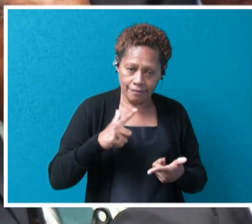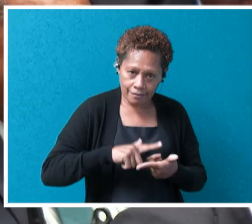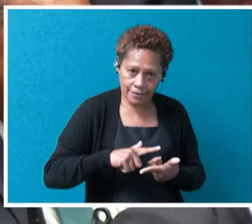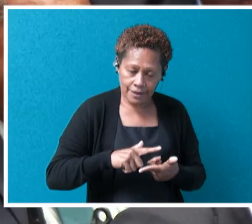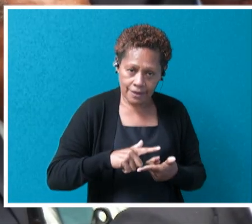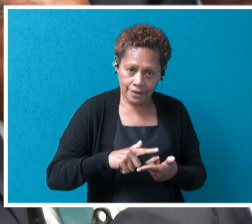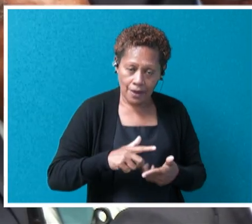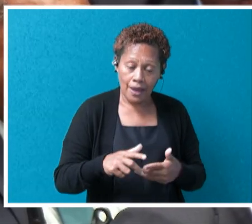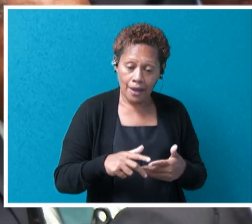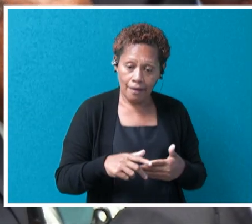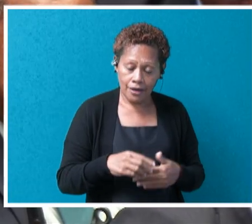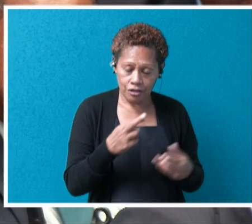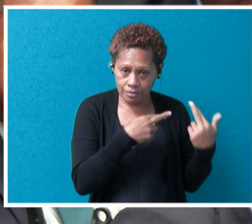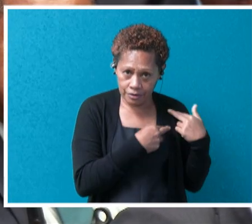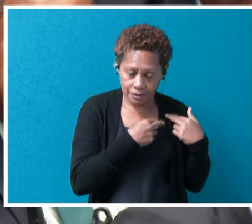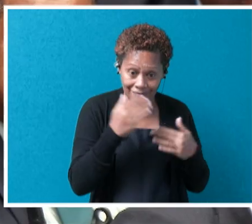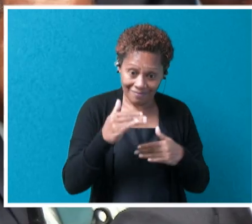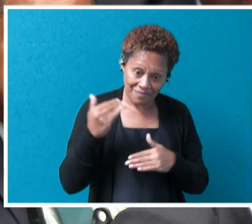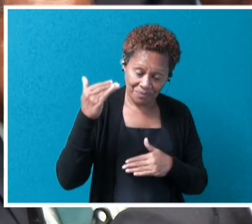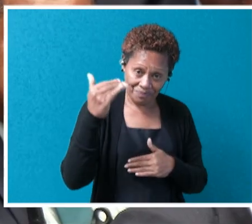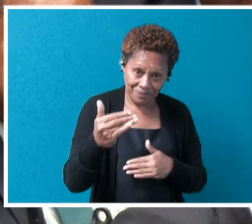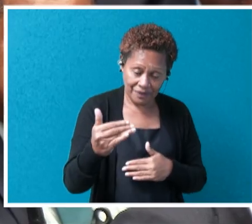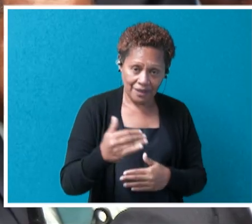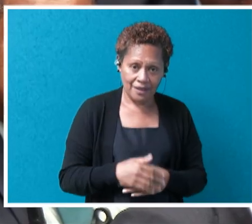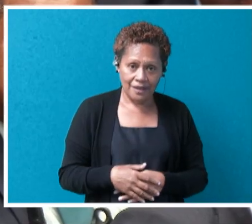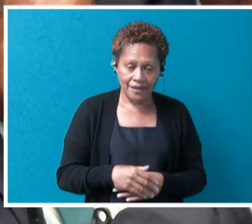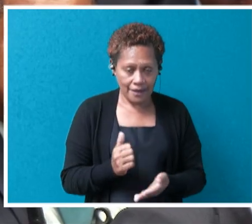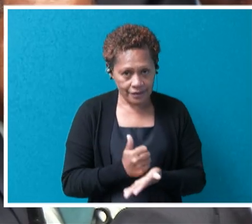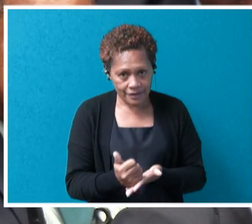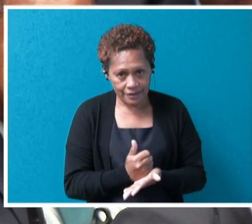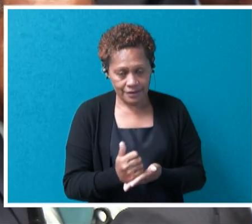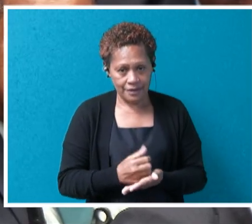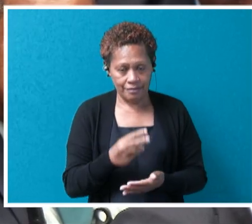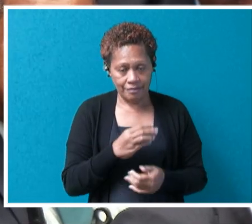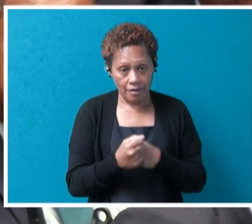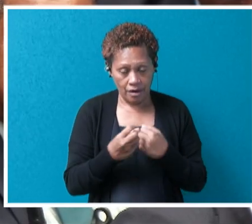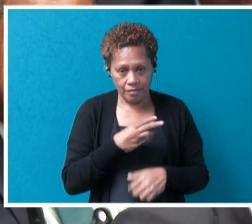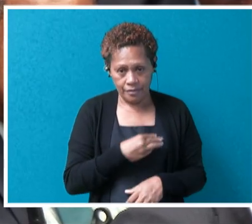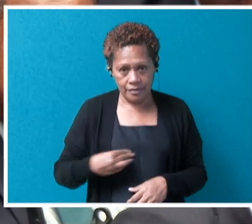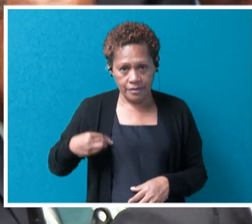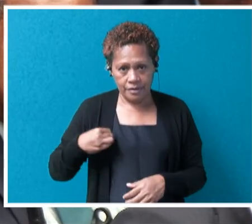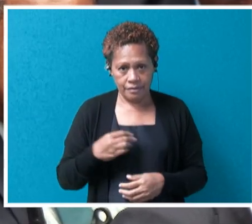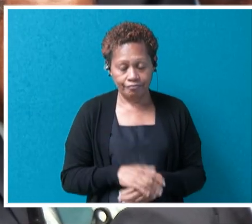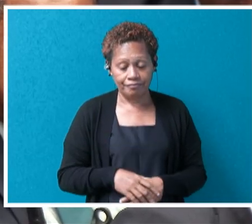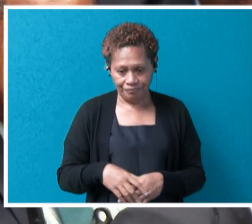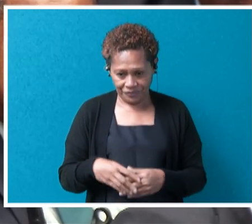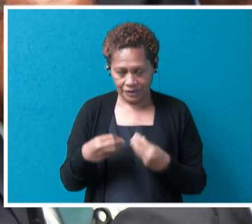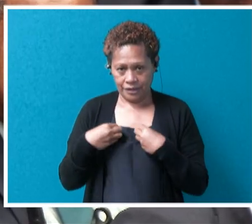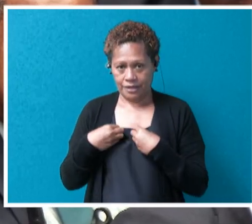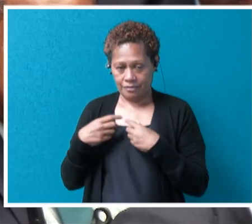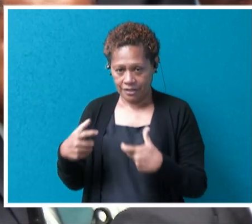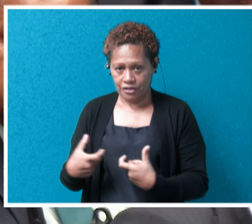responsibility, and forward-looking actions. Our ministry accepts that challenge.